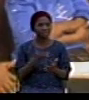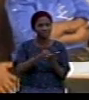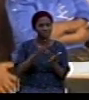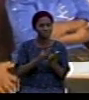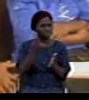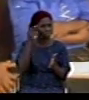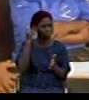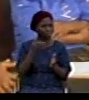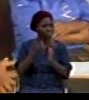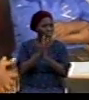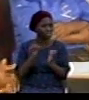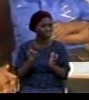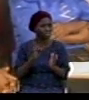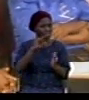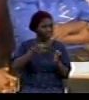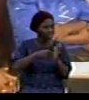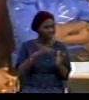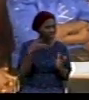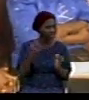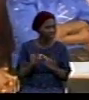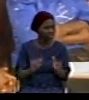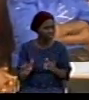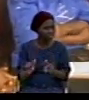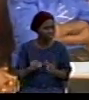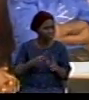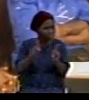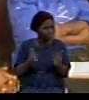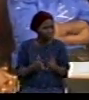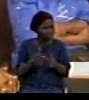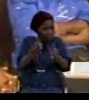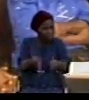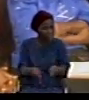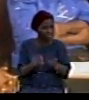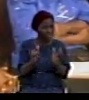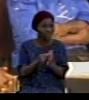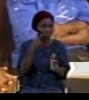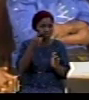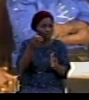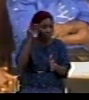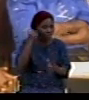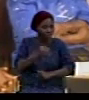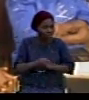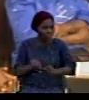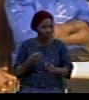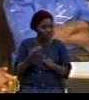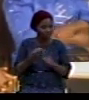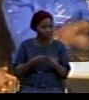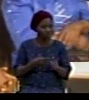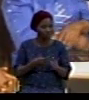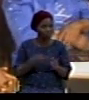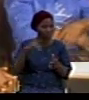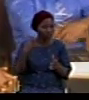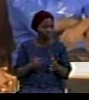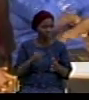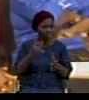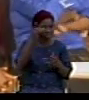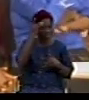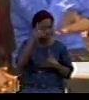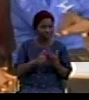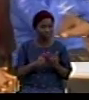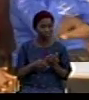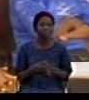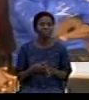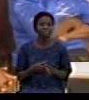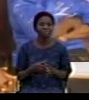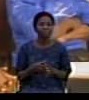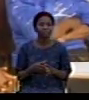person that you said was suffering from this? In nature, according to the doctor, things do happen like this sometimes